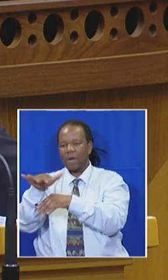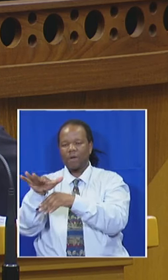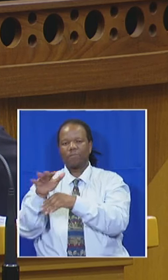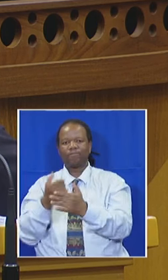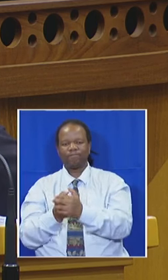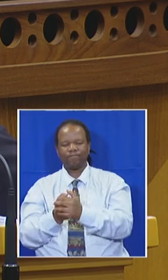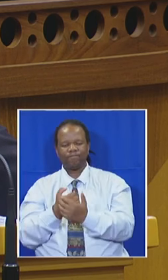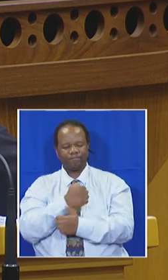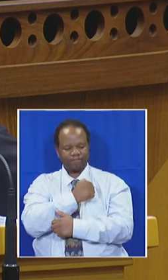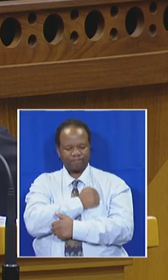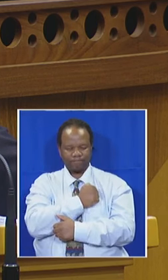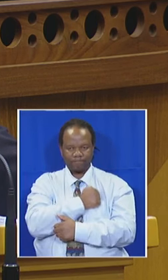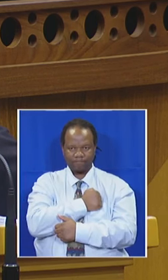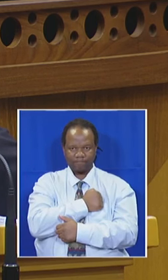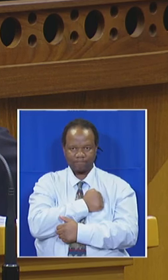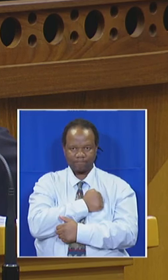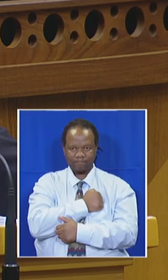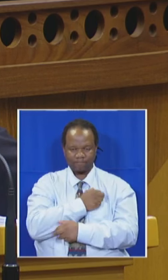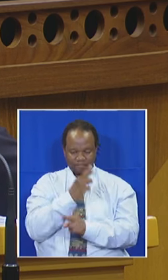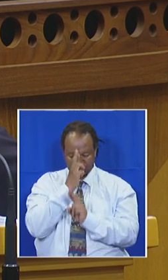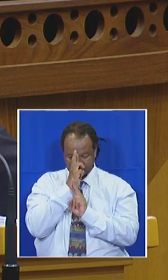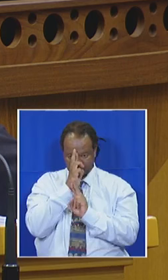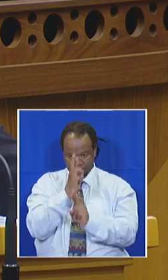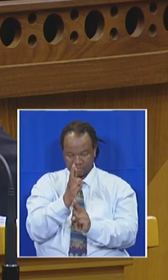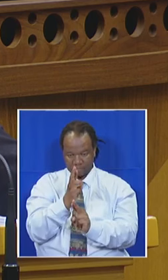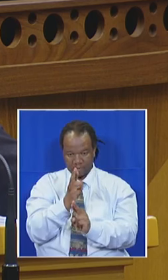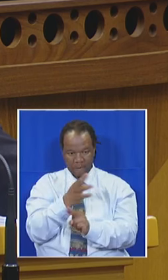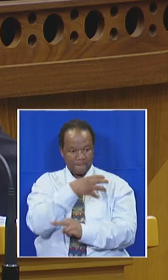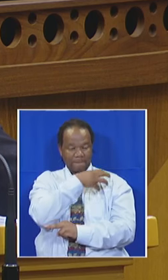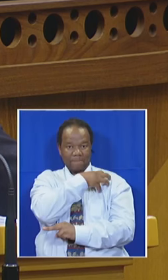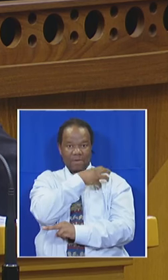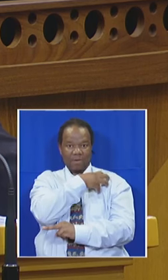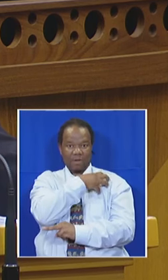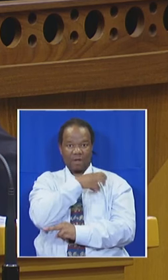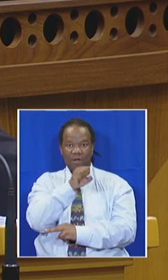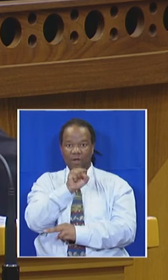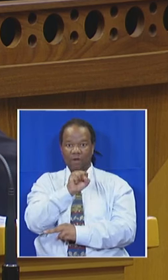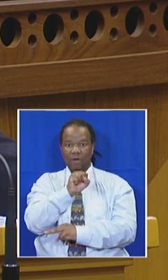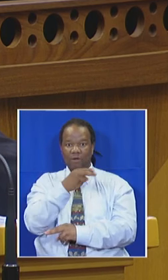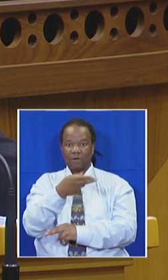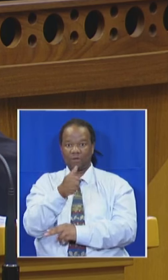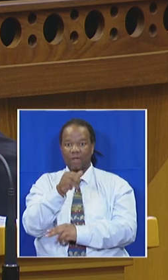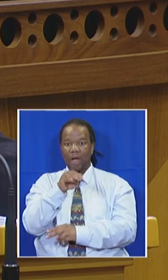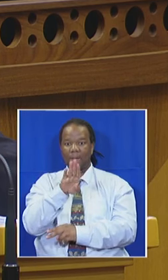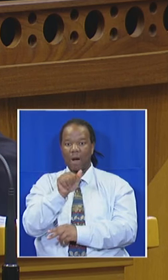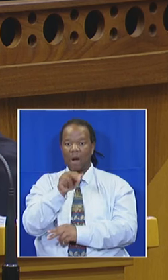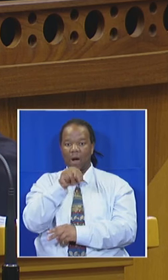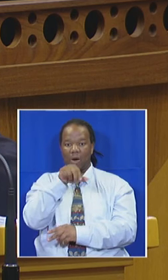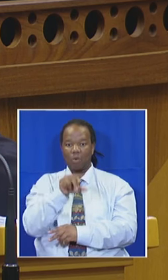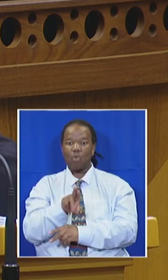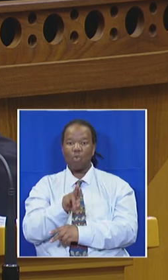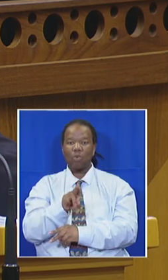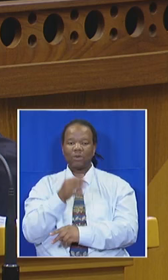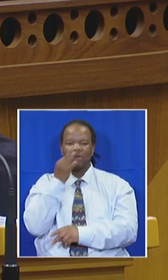Compatriots, Honorable Minister Shabangu reminded us of the strides made by women